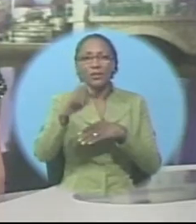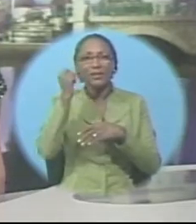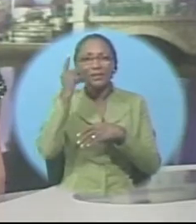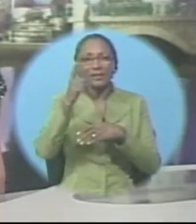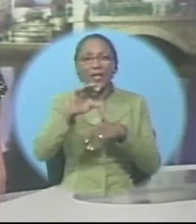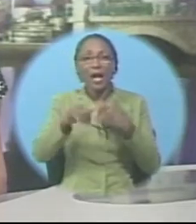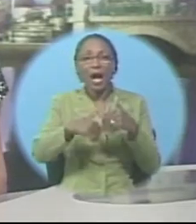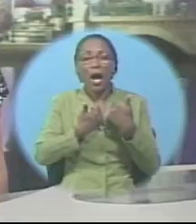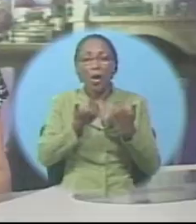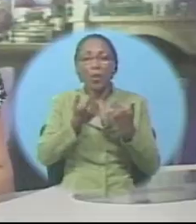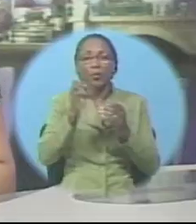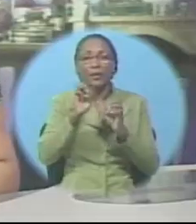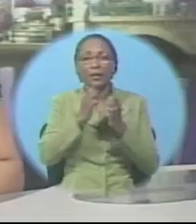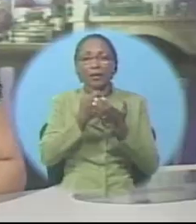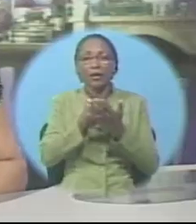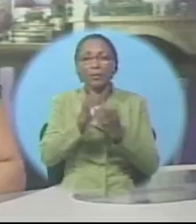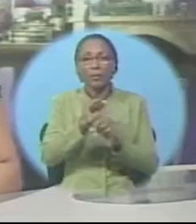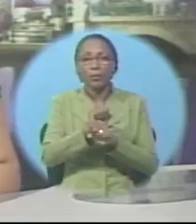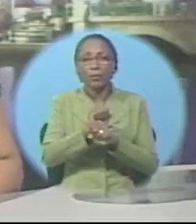our economy works.